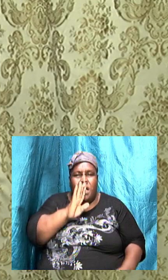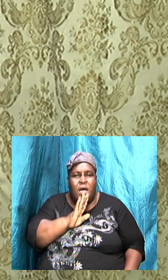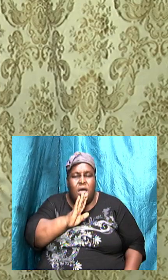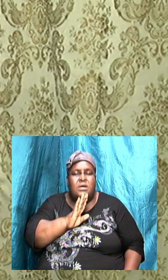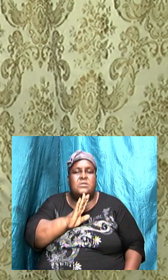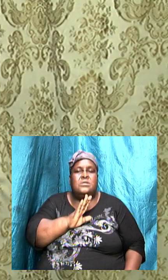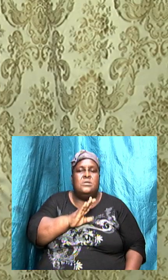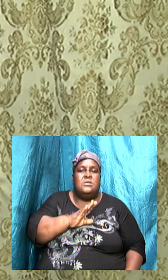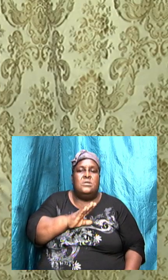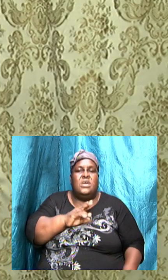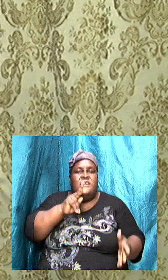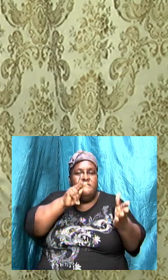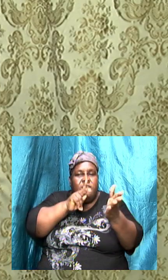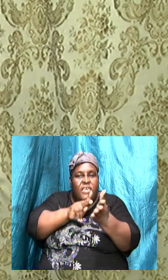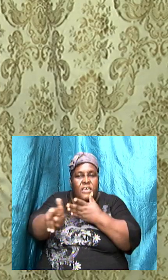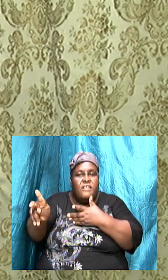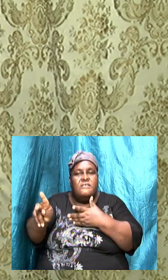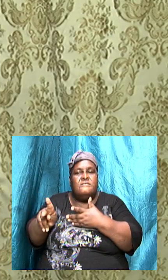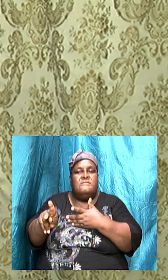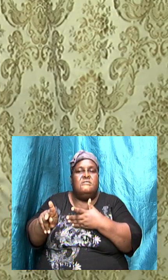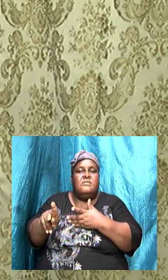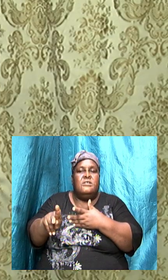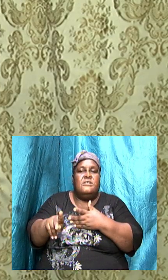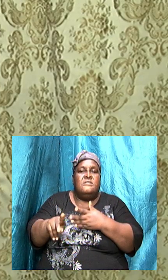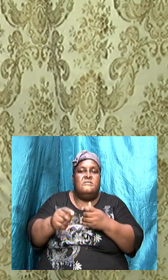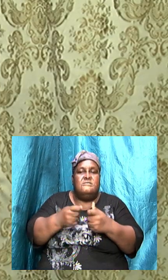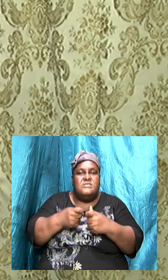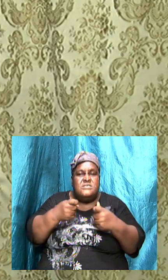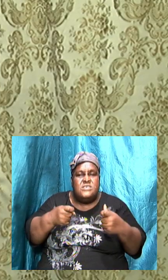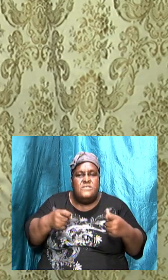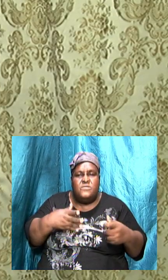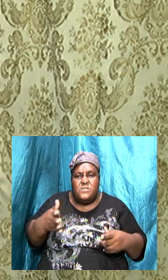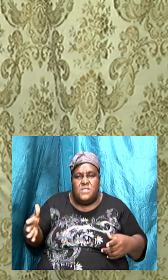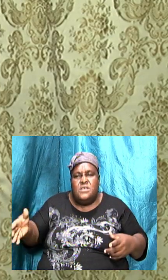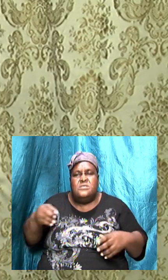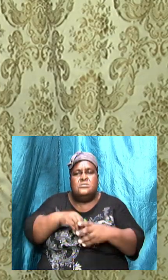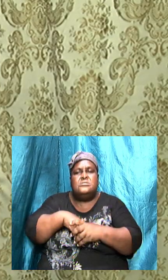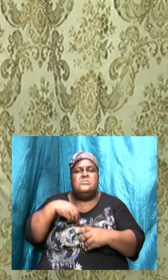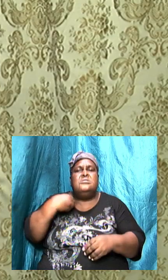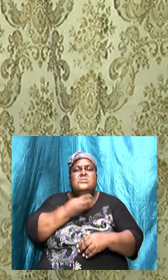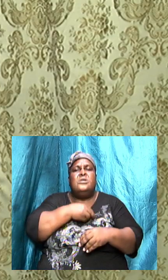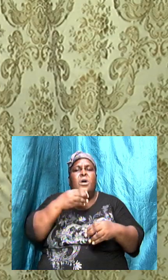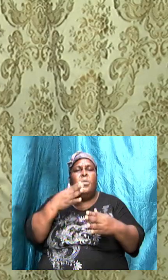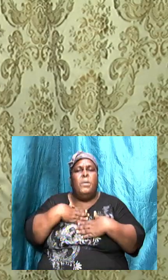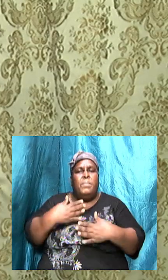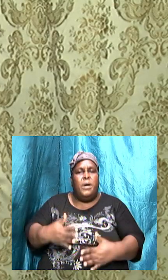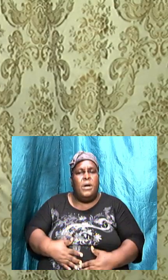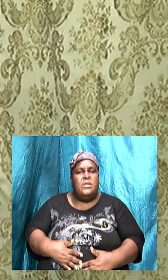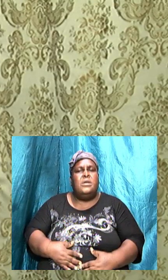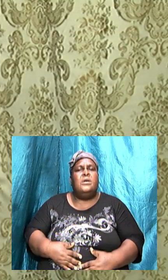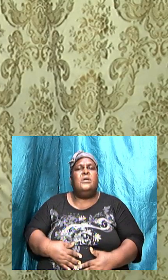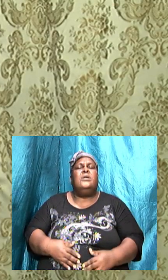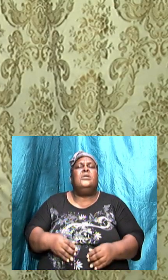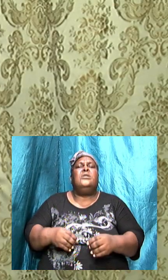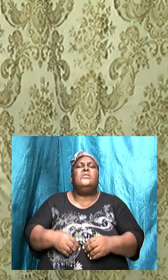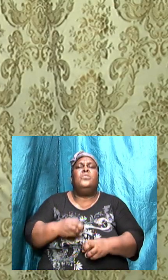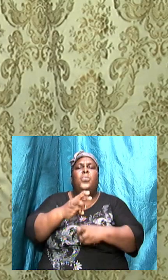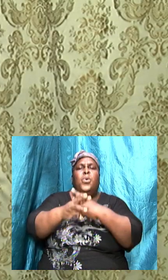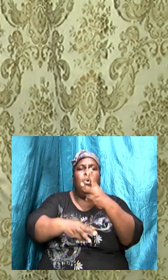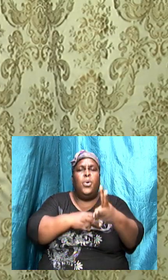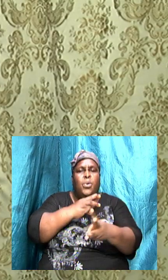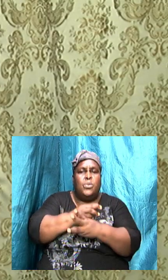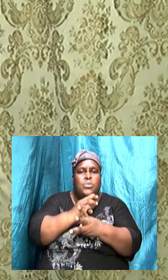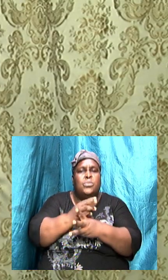the desire for the world will go. Once that worldly desire